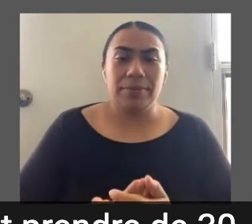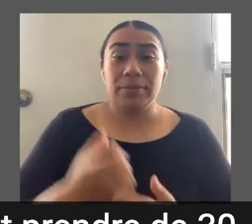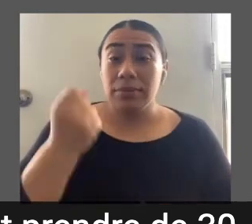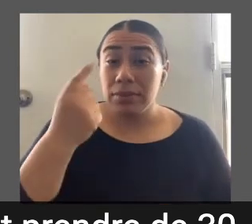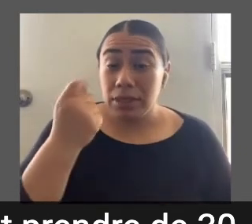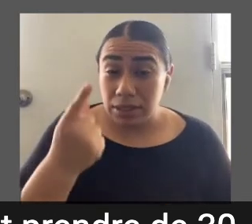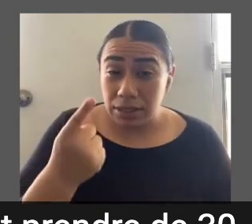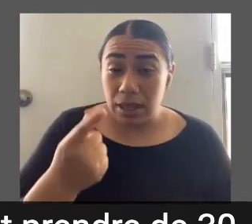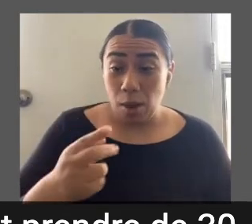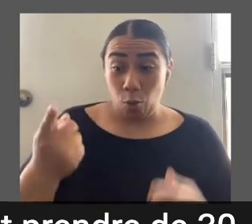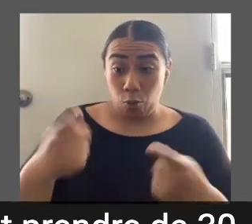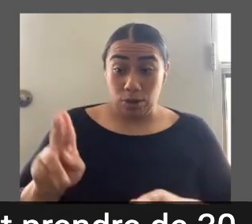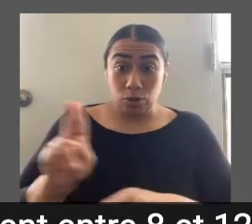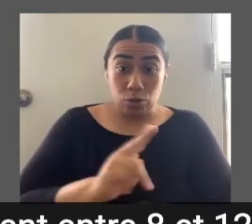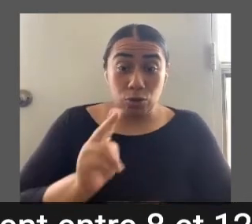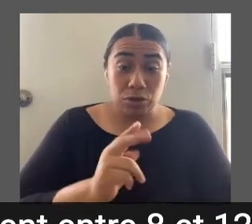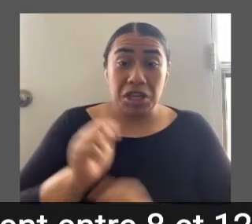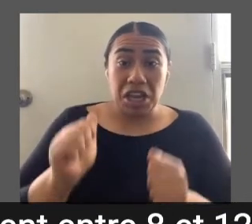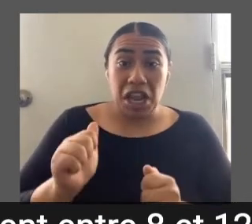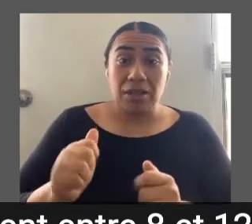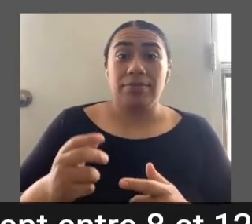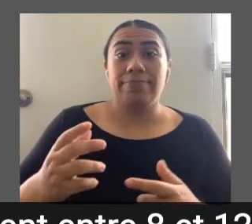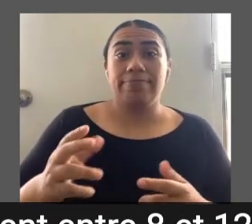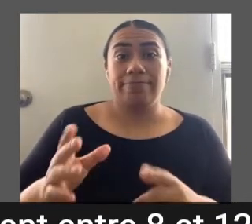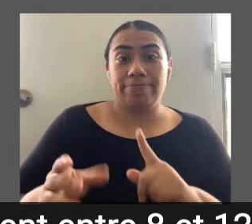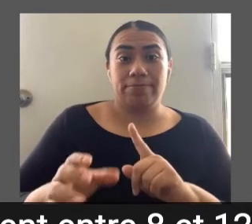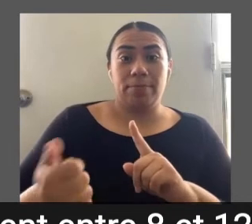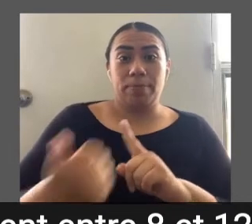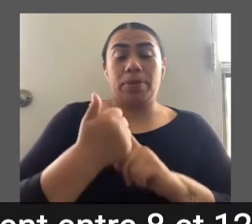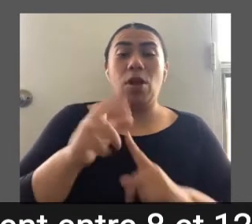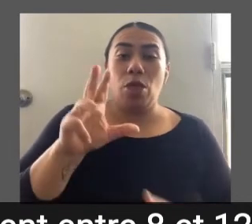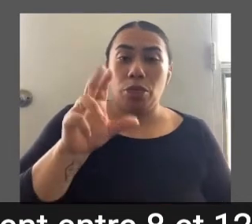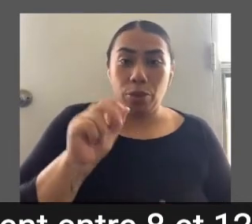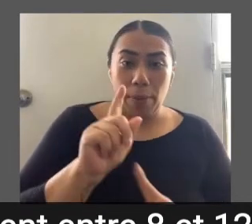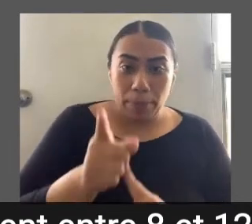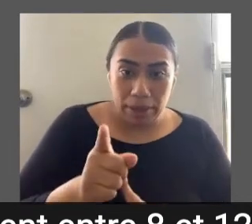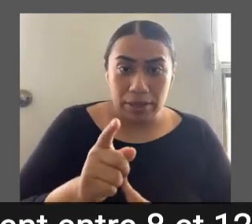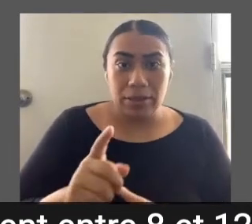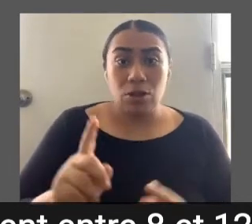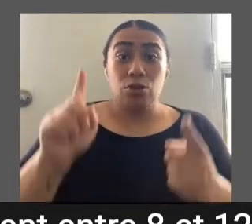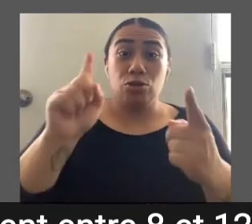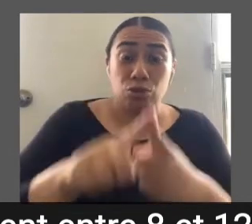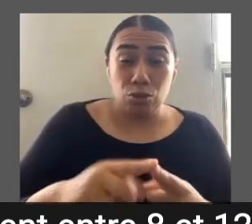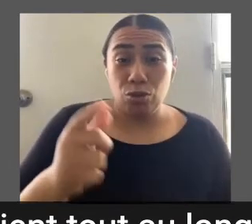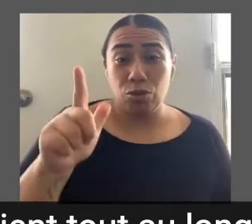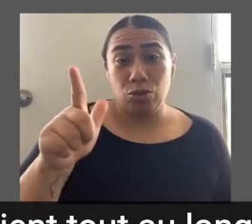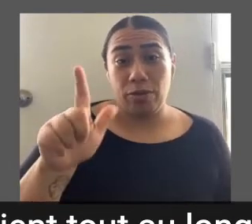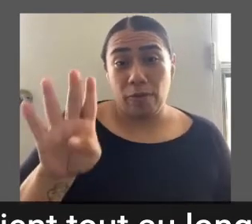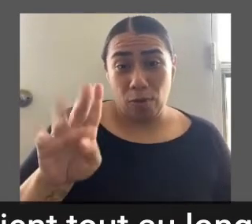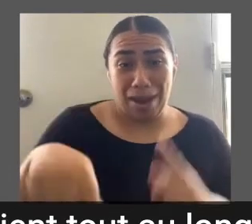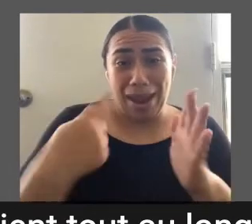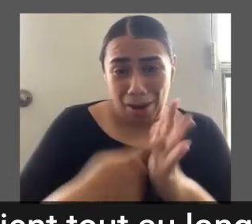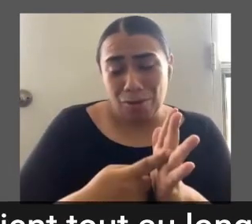hours to take effect and can last anywhere from 4 hours up to 24 hours, although most are between 8 to 12